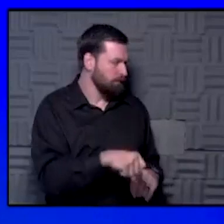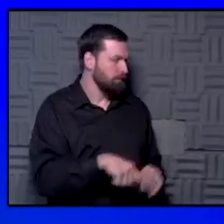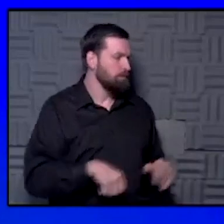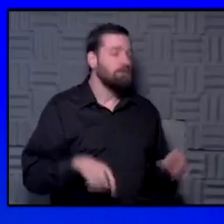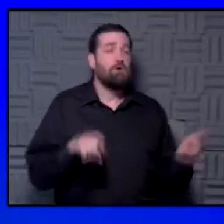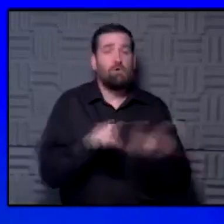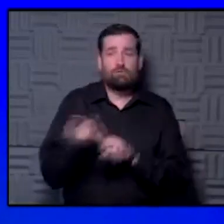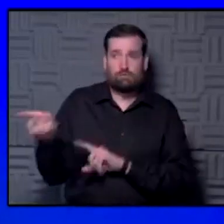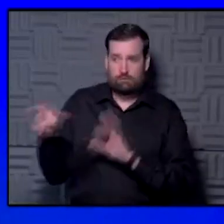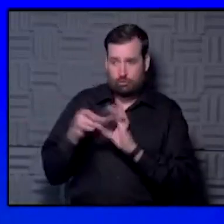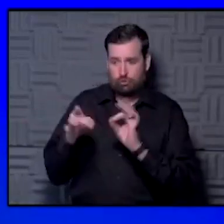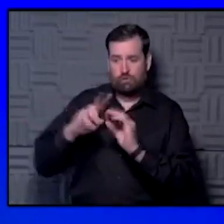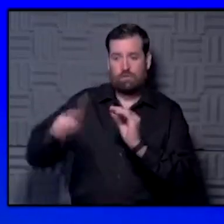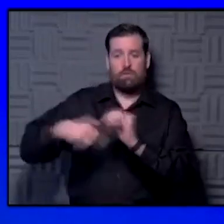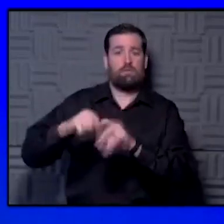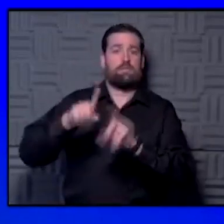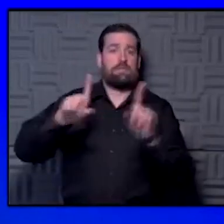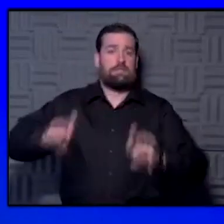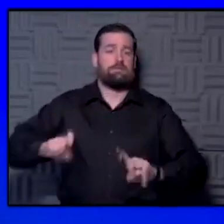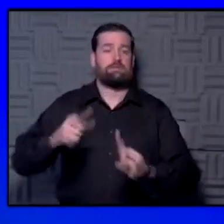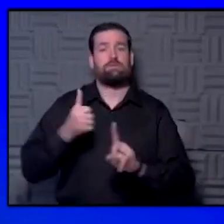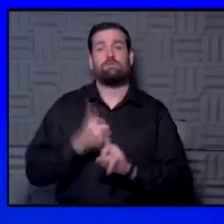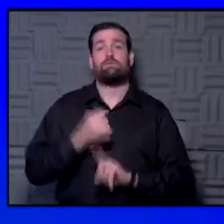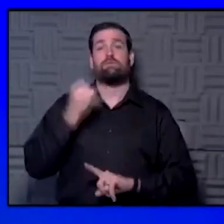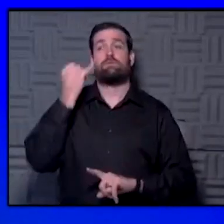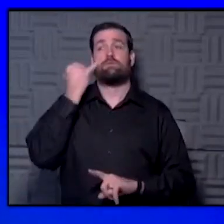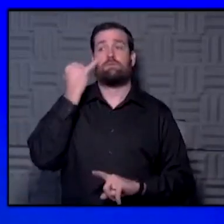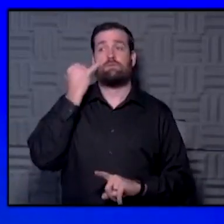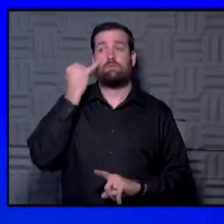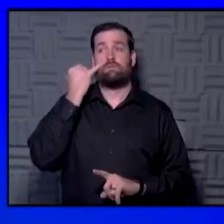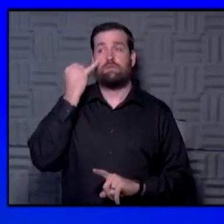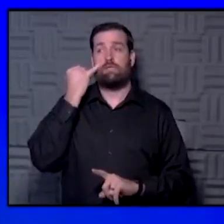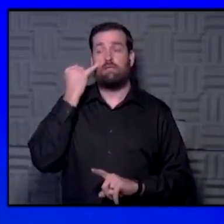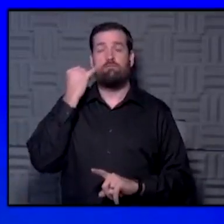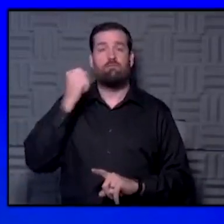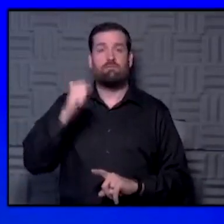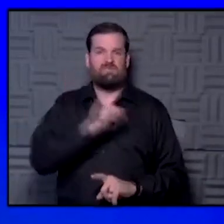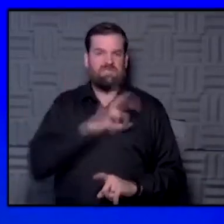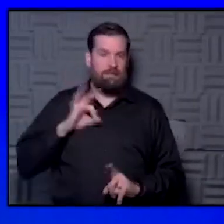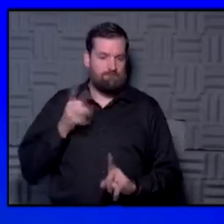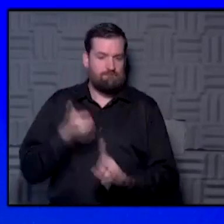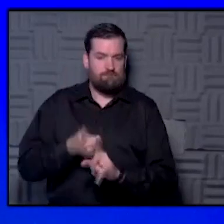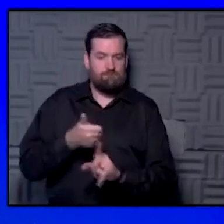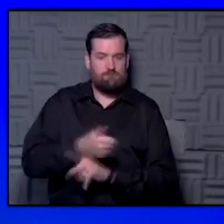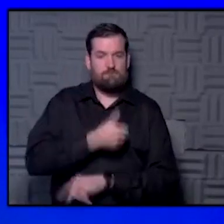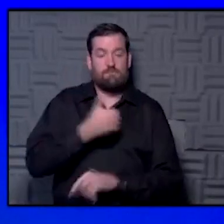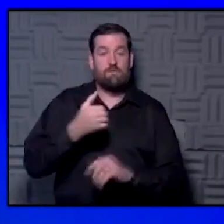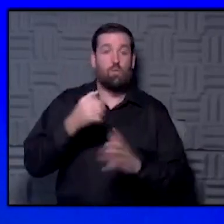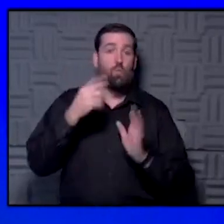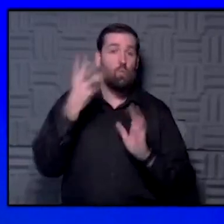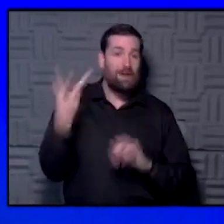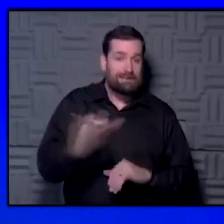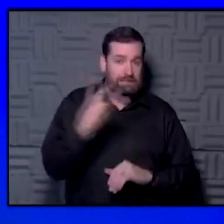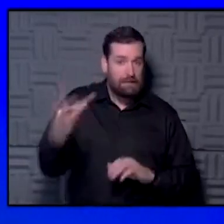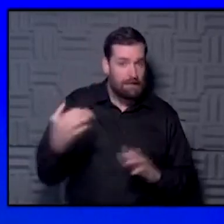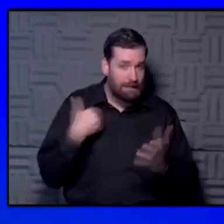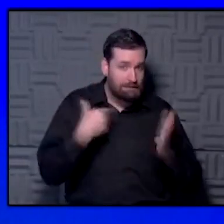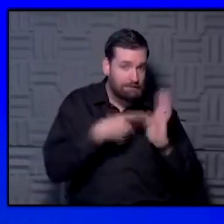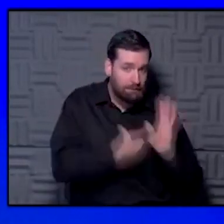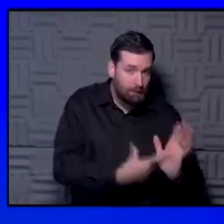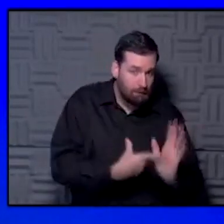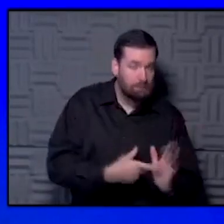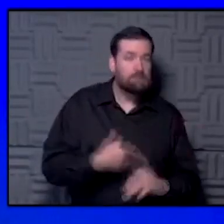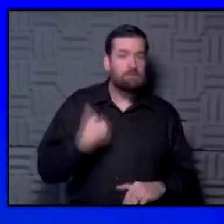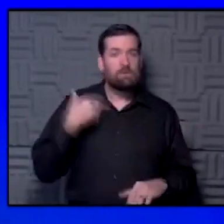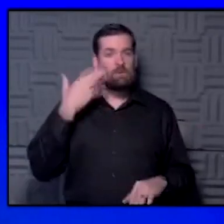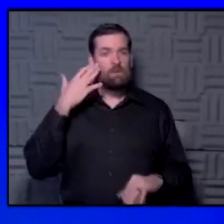you had pointed out about the test is if she had symptoms or if the staffer had symptoms on Wednesday, we know that